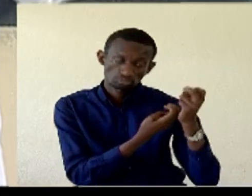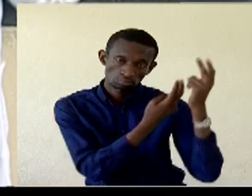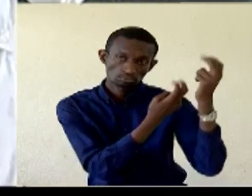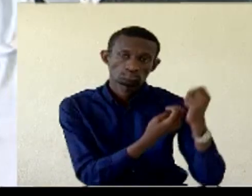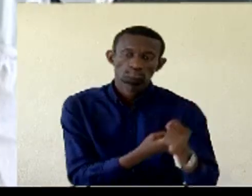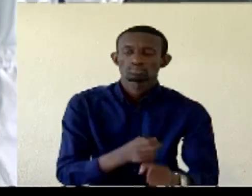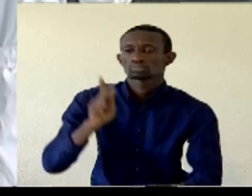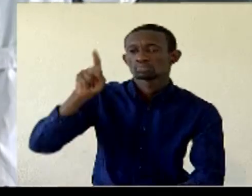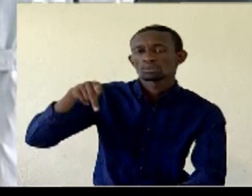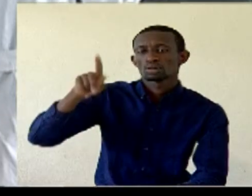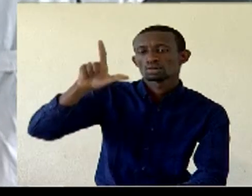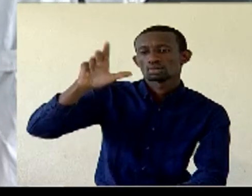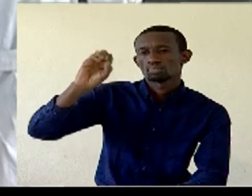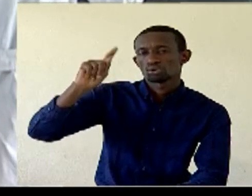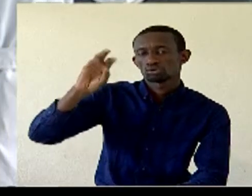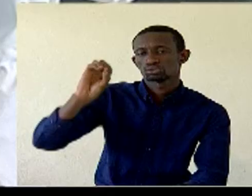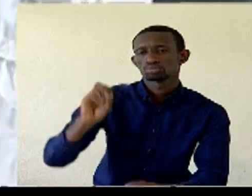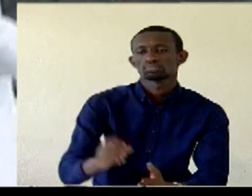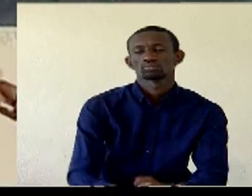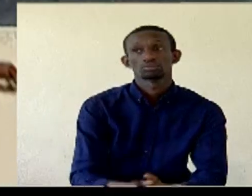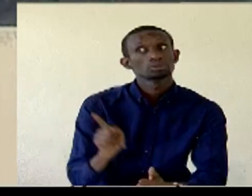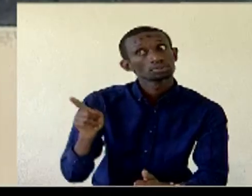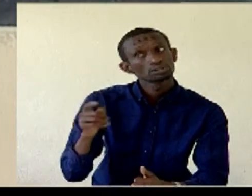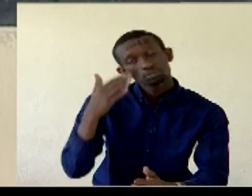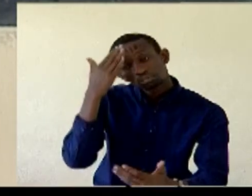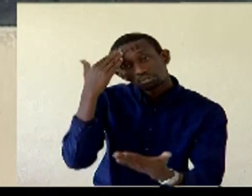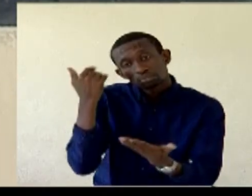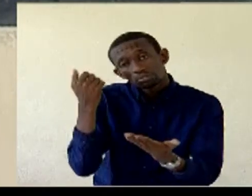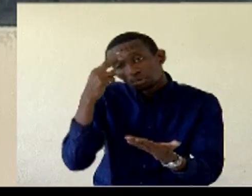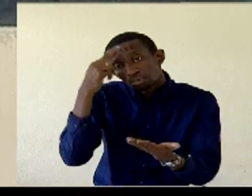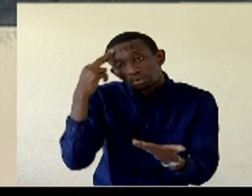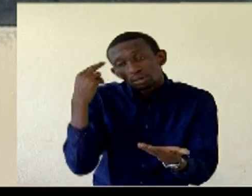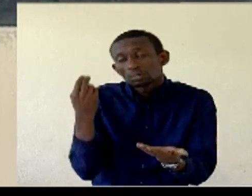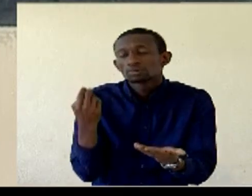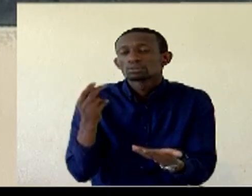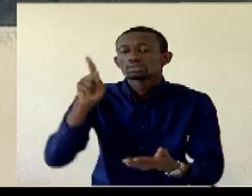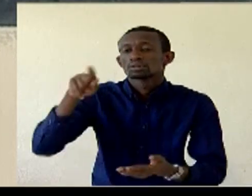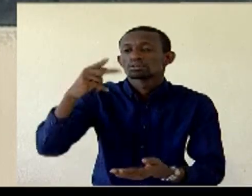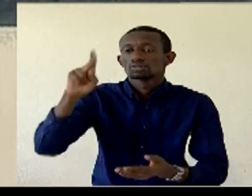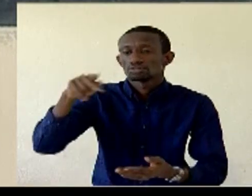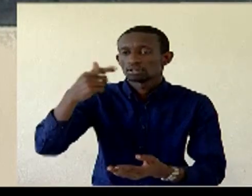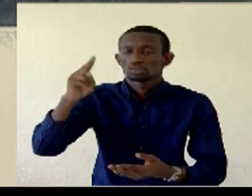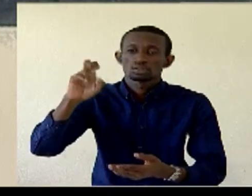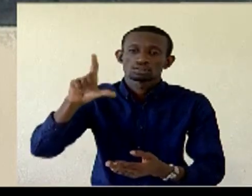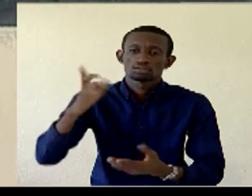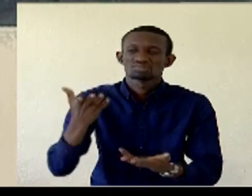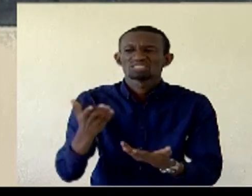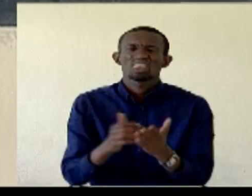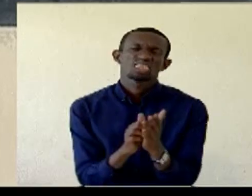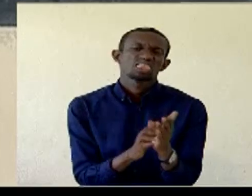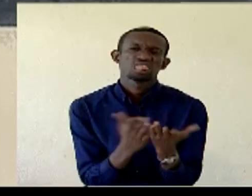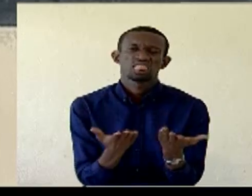the proton. That's why phenylamine is a weaker base